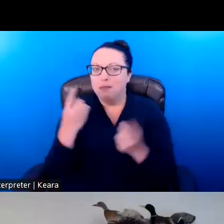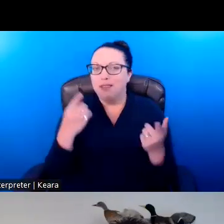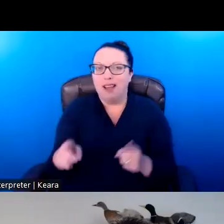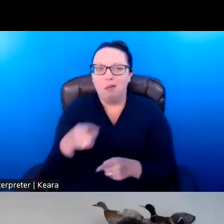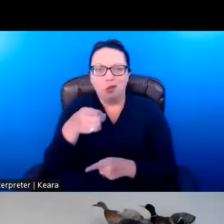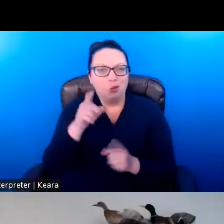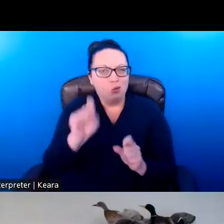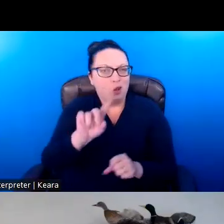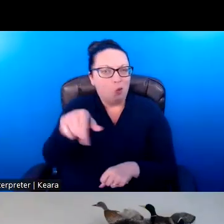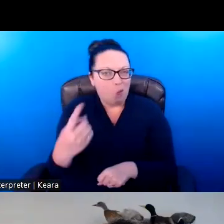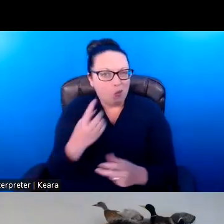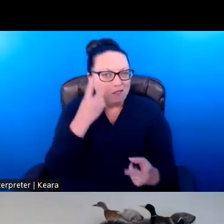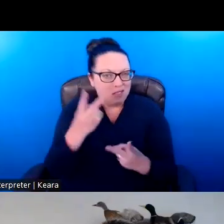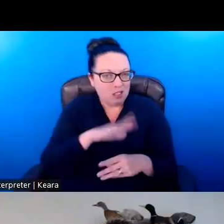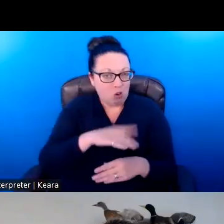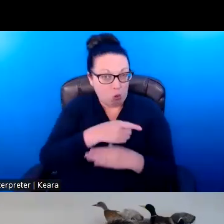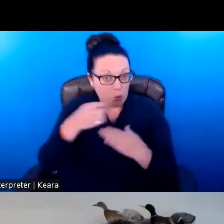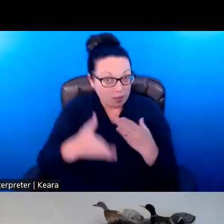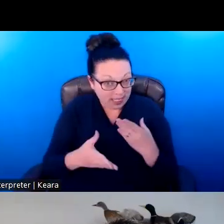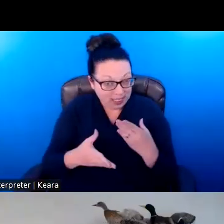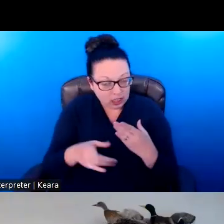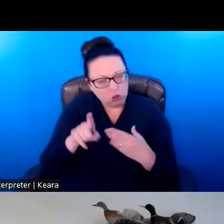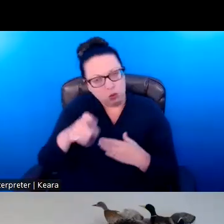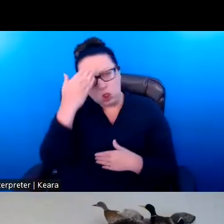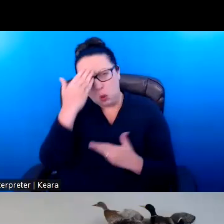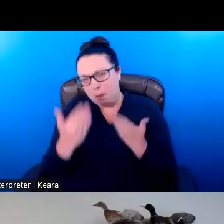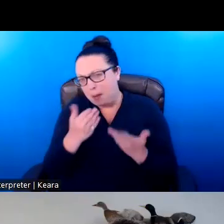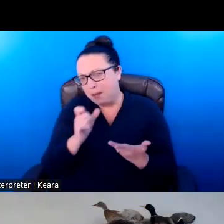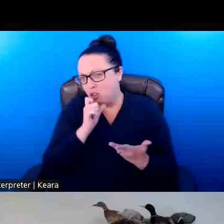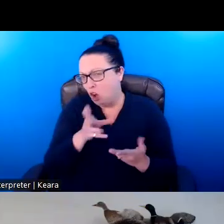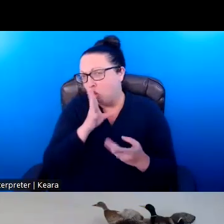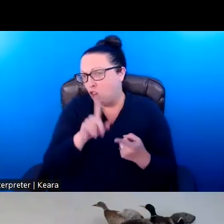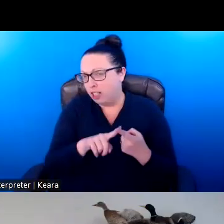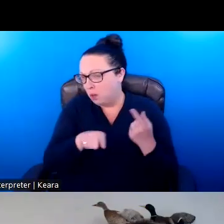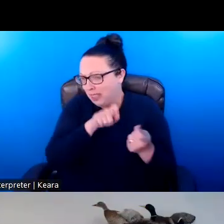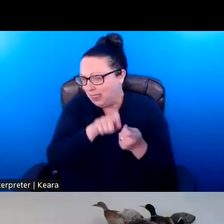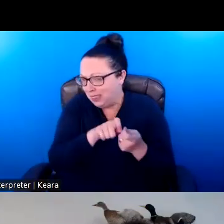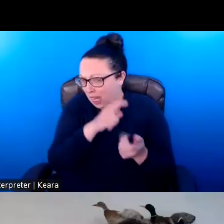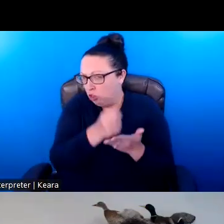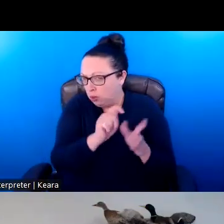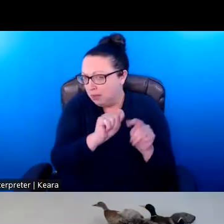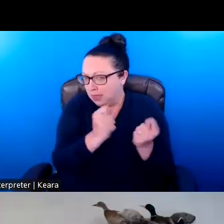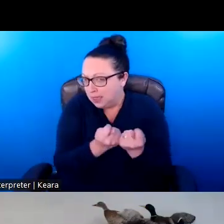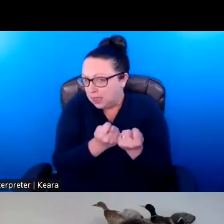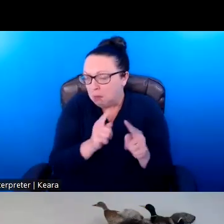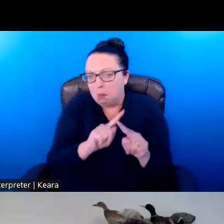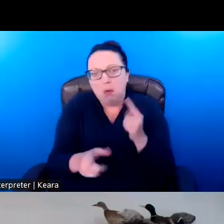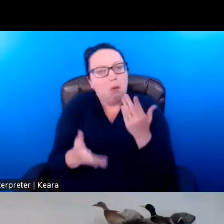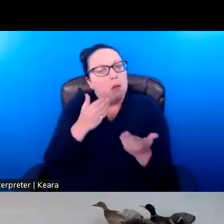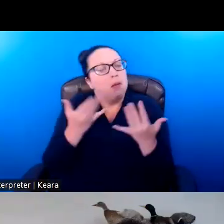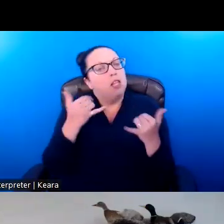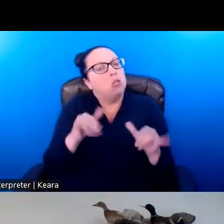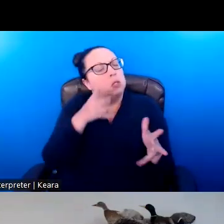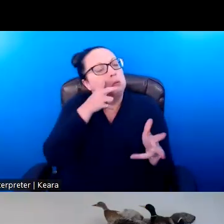weekend, maybe you're not talking to exactly the treatment team member you want to talk to, but maybe they'll still listen to you and pass it along, giving your phone number, your